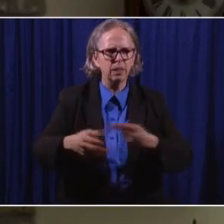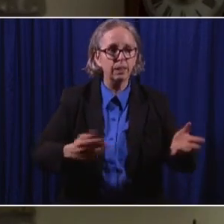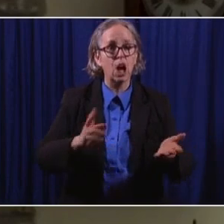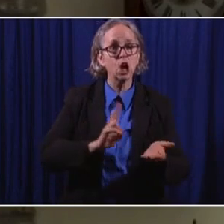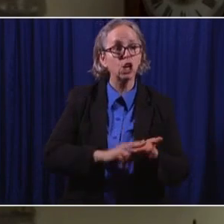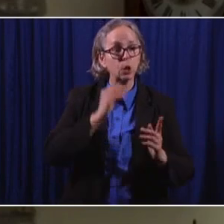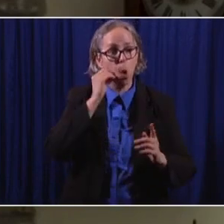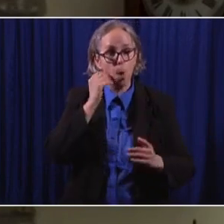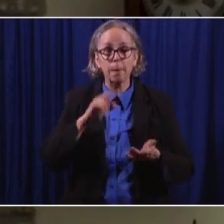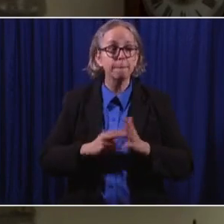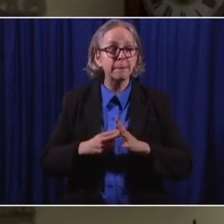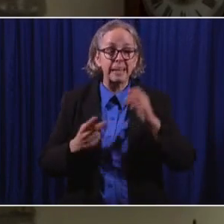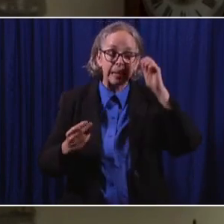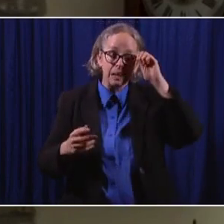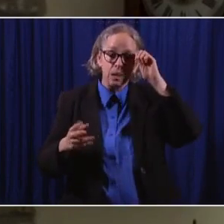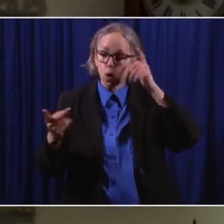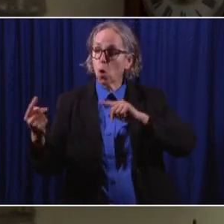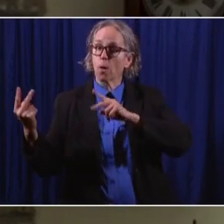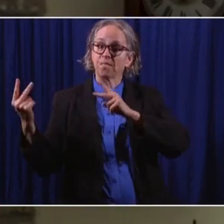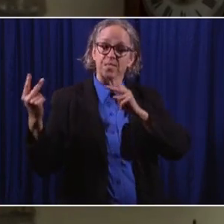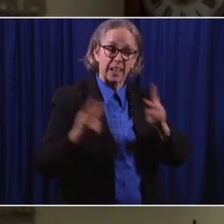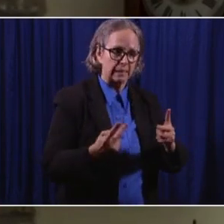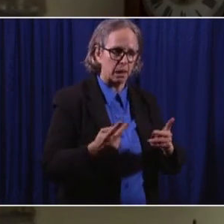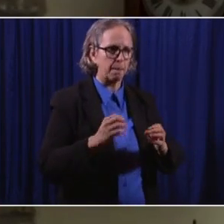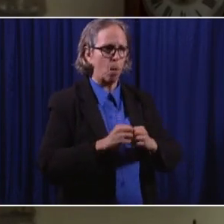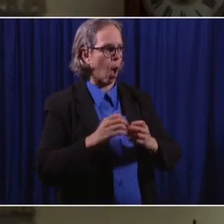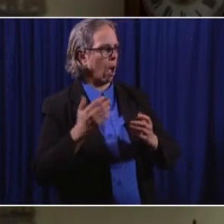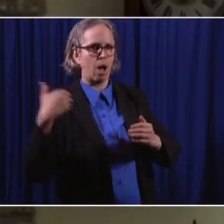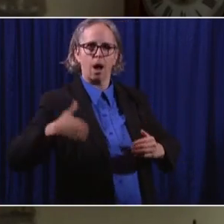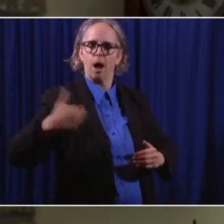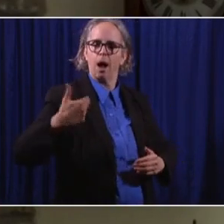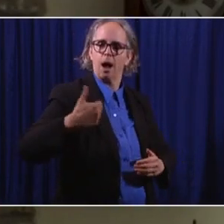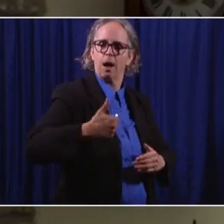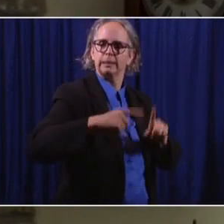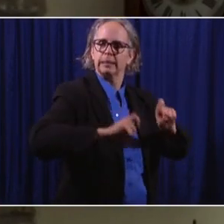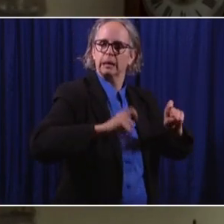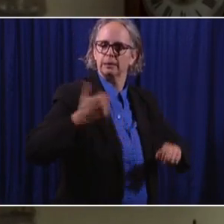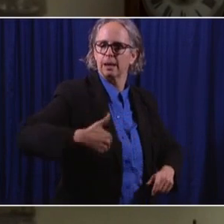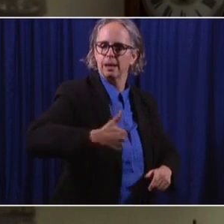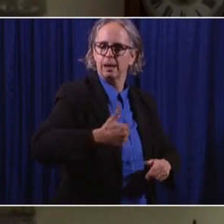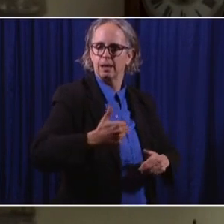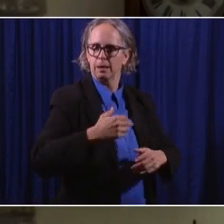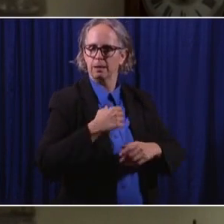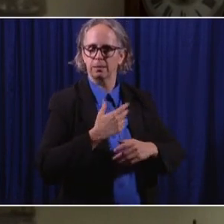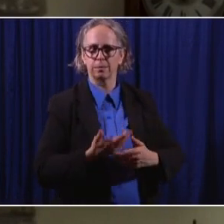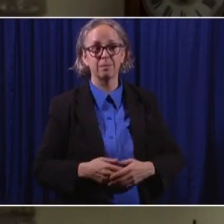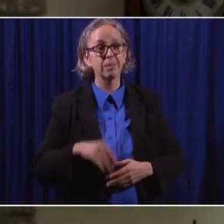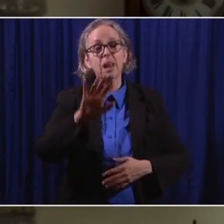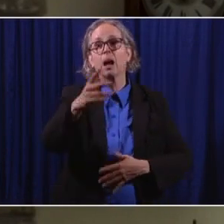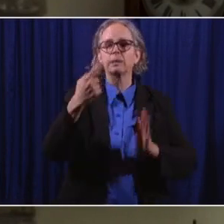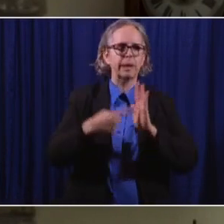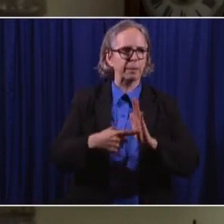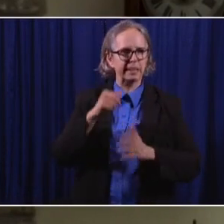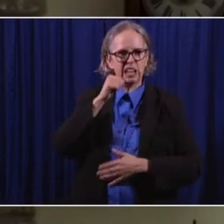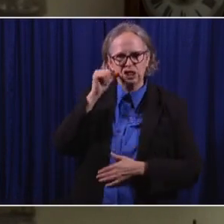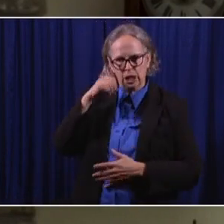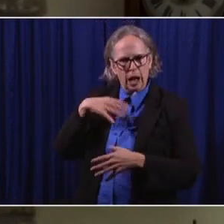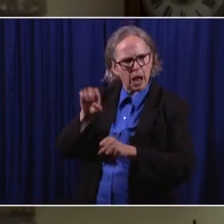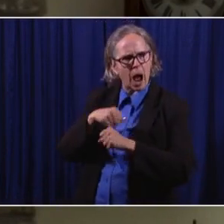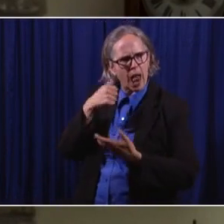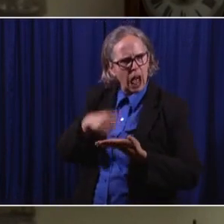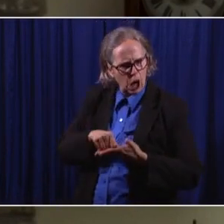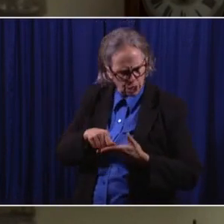mother more often. I got a letter yesterday that was,